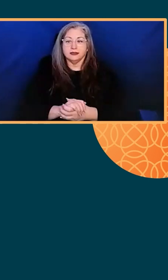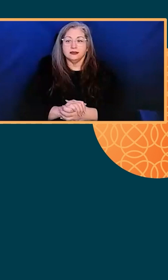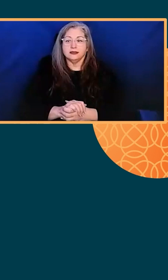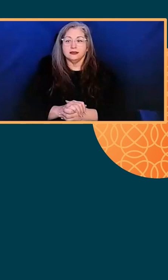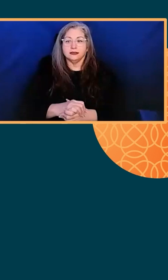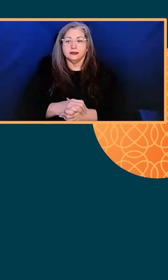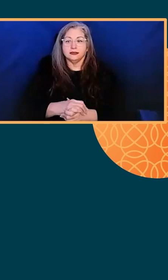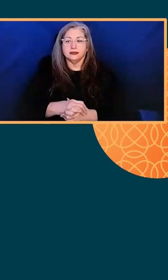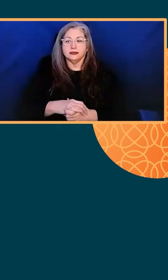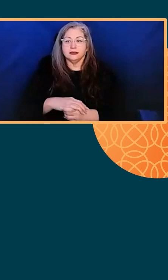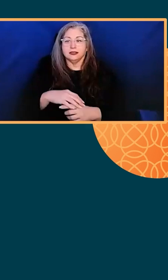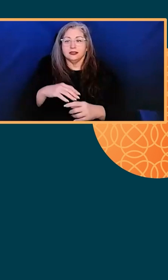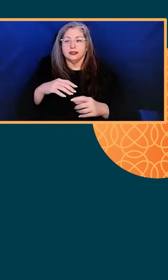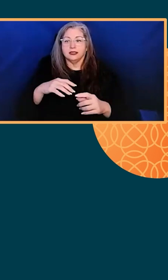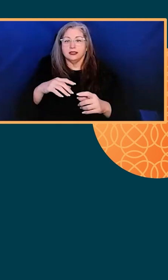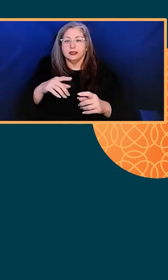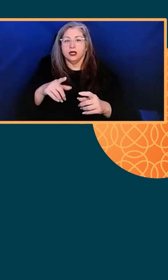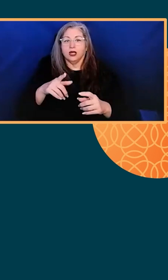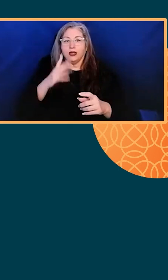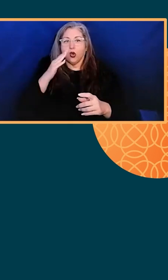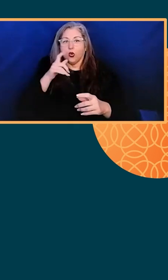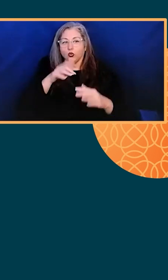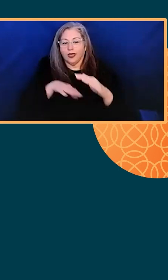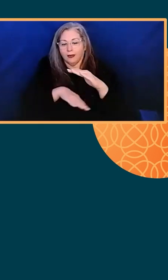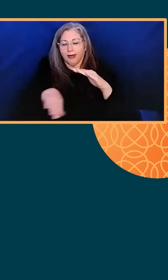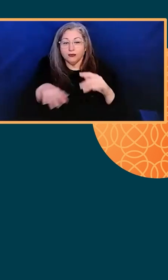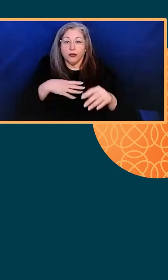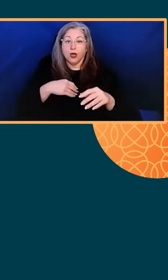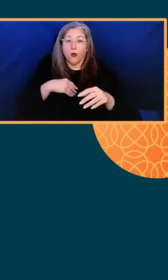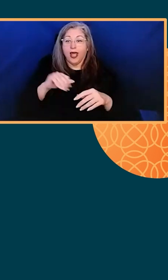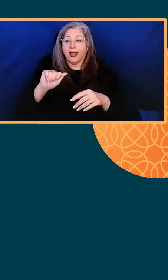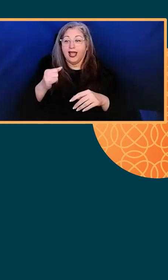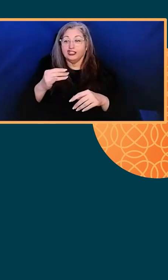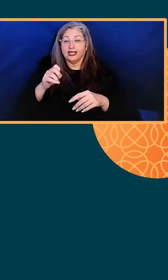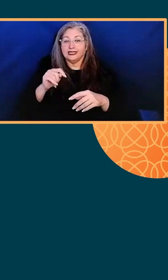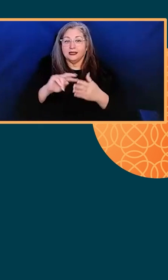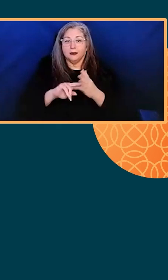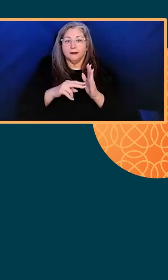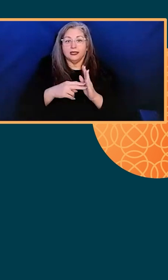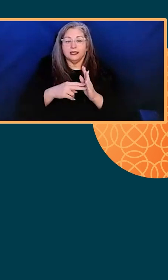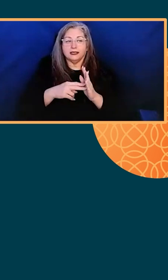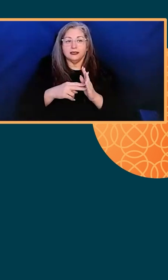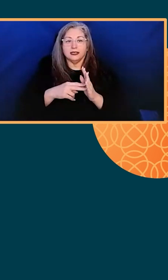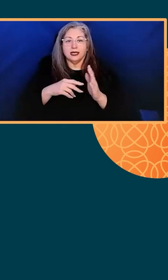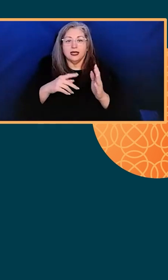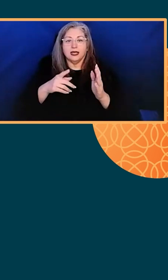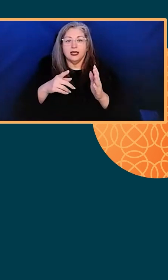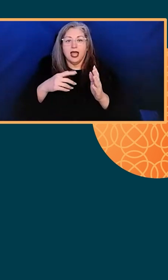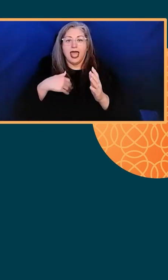then we know, of course, you know, who's at the bottom. So like white adjacent is having, I would say,